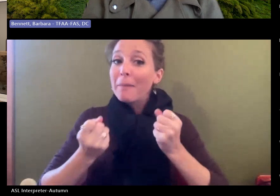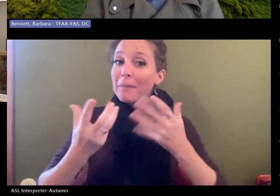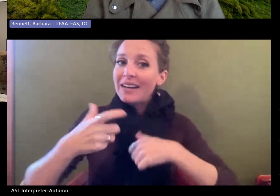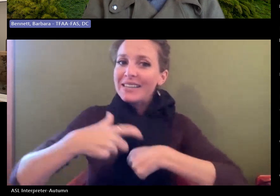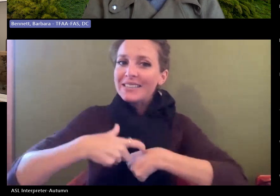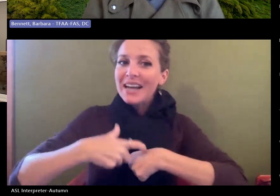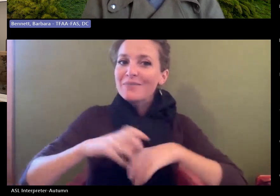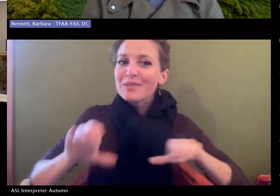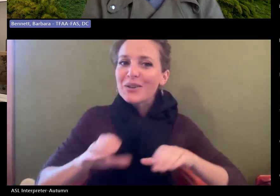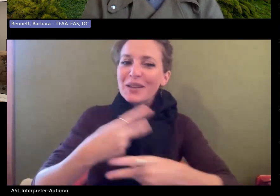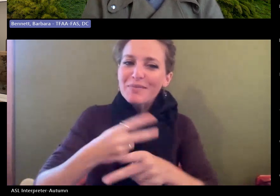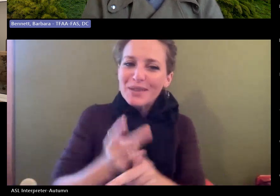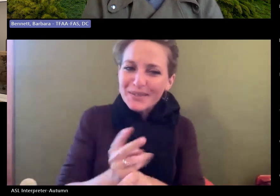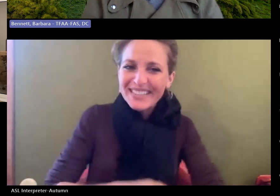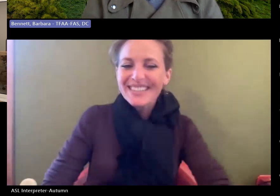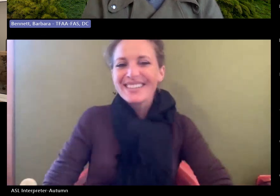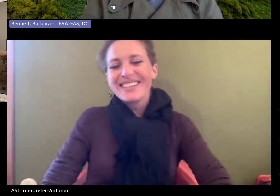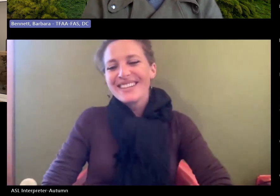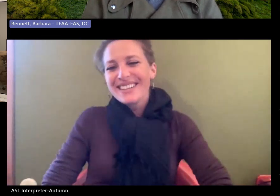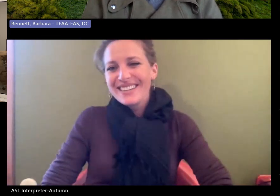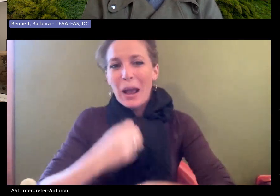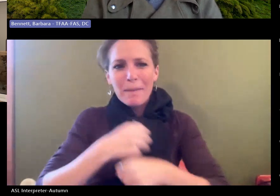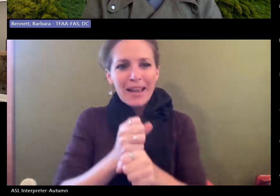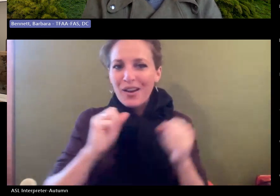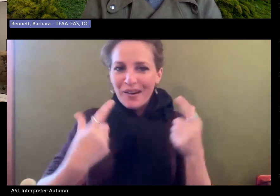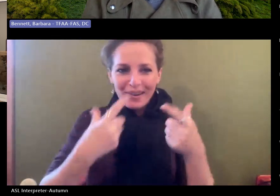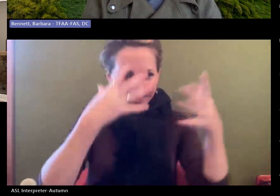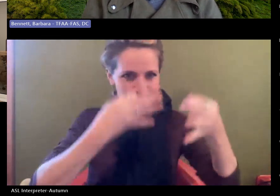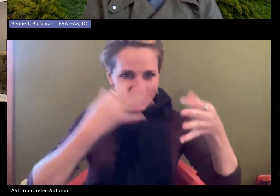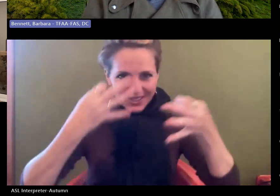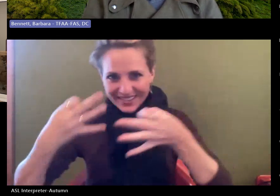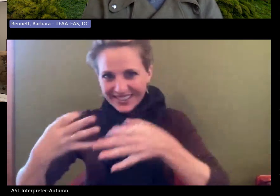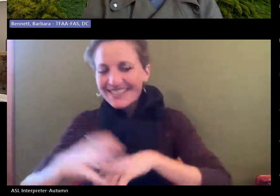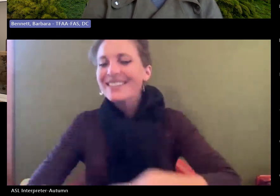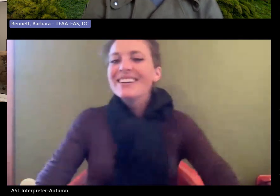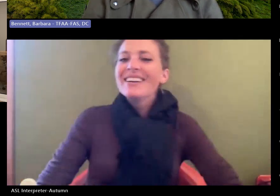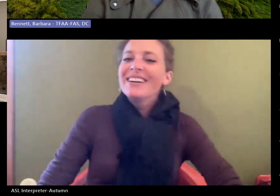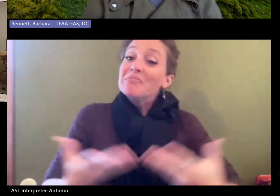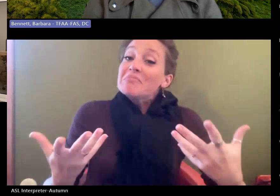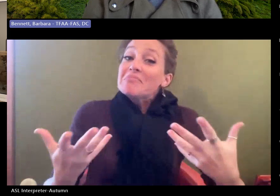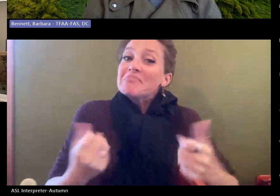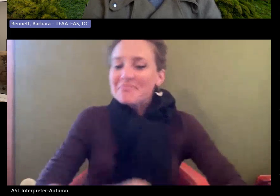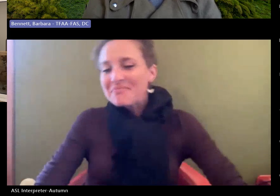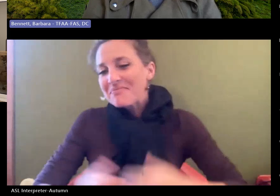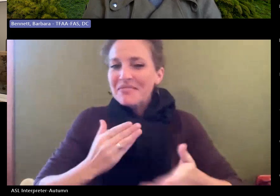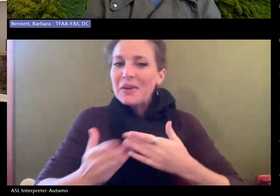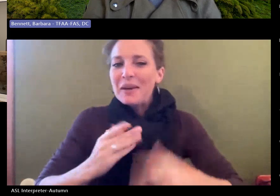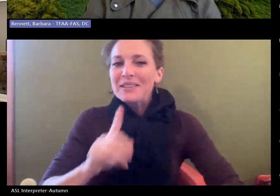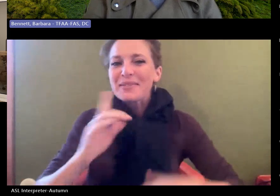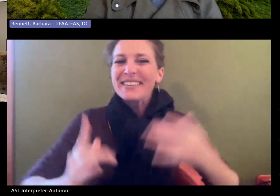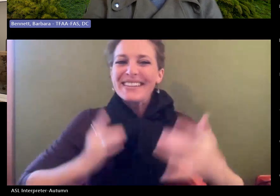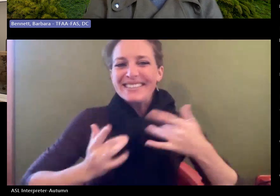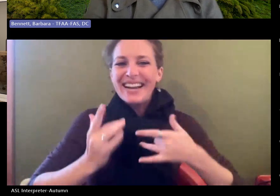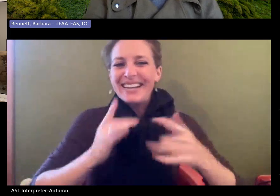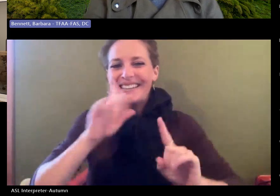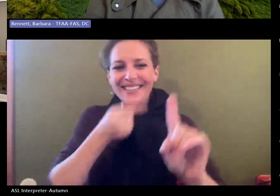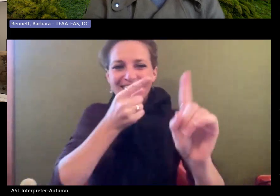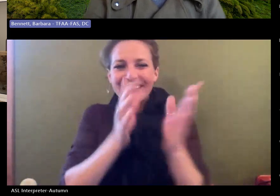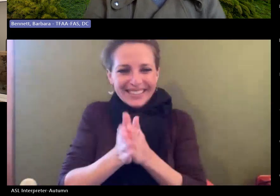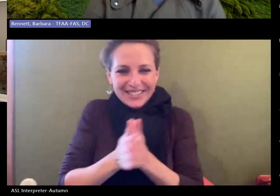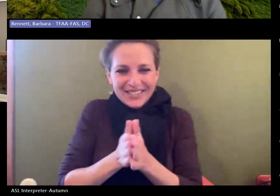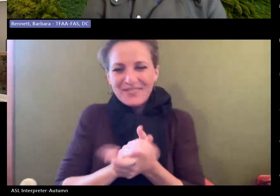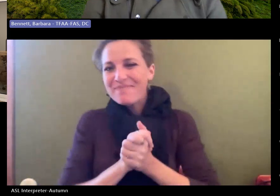producing and making all the decisions. And so anyway, it's just a very exciting initiative. Very, very